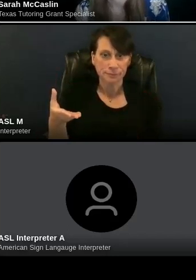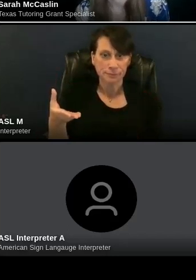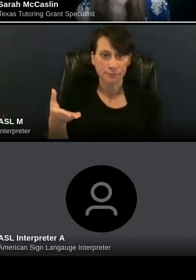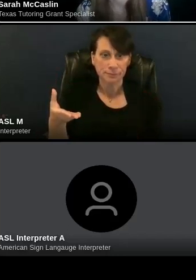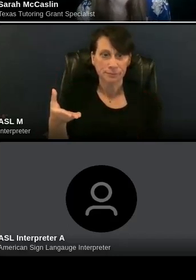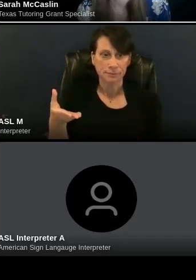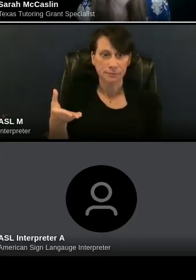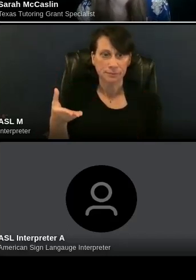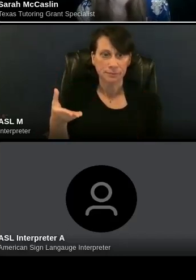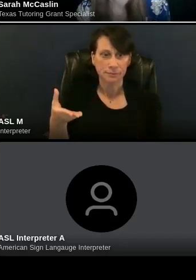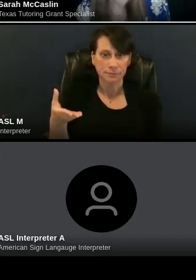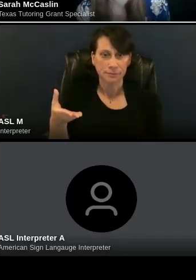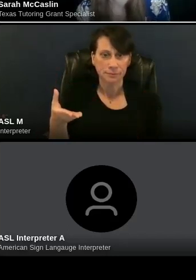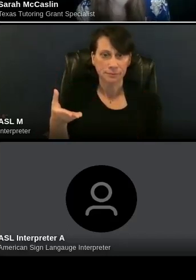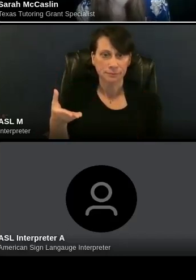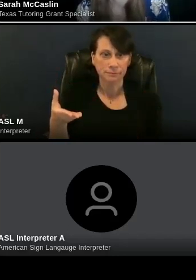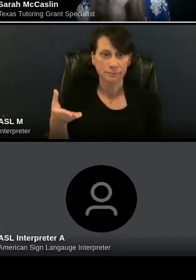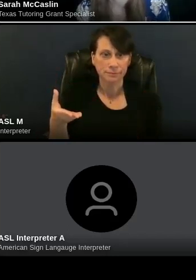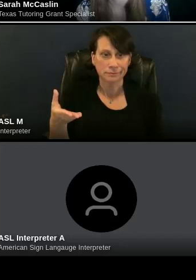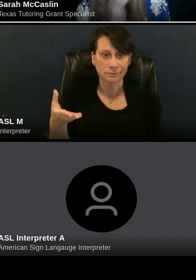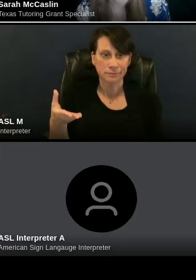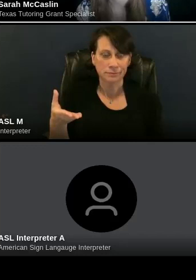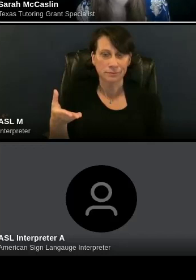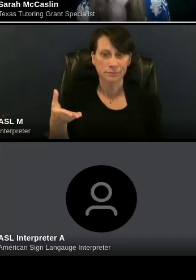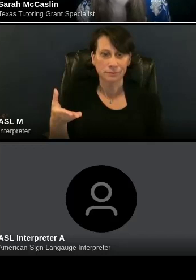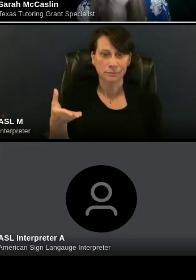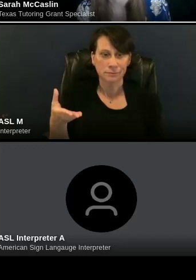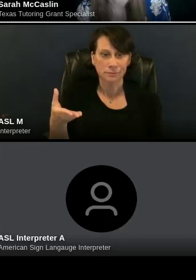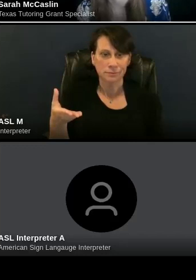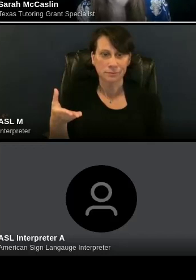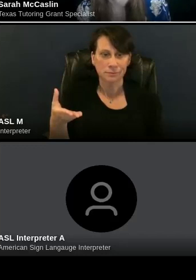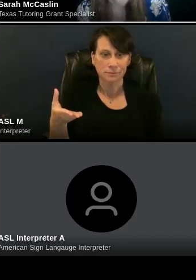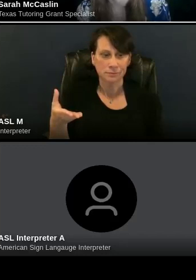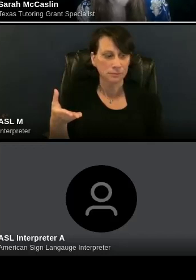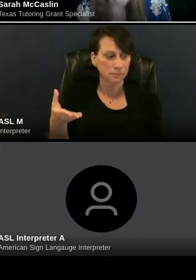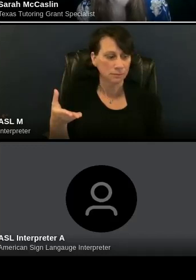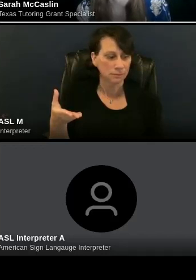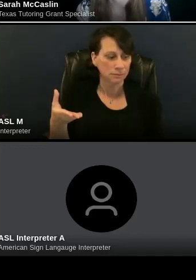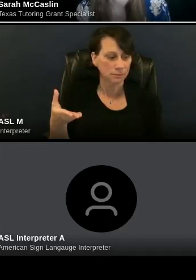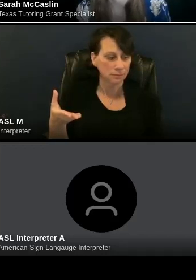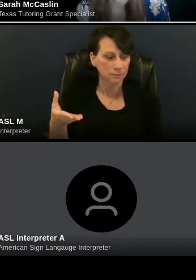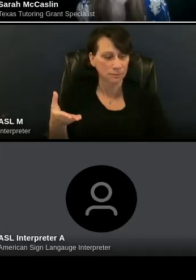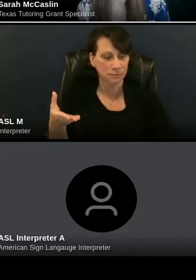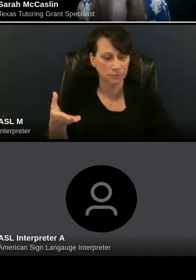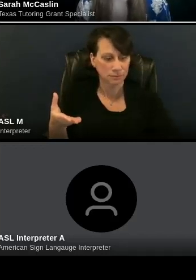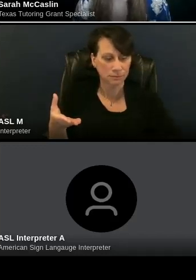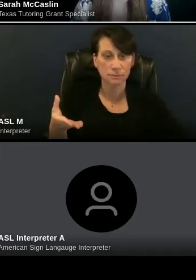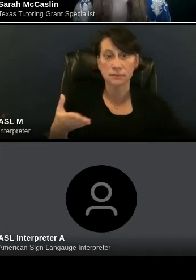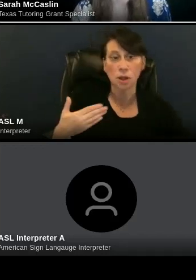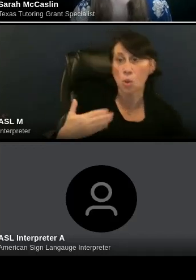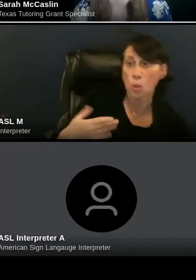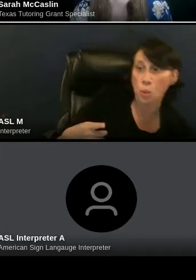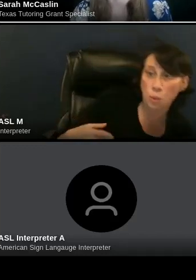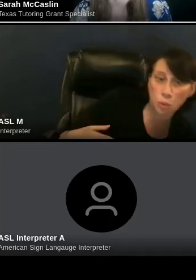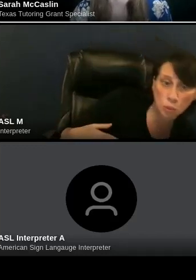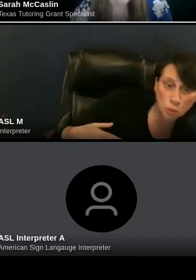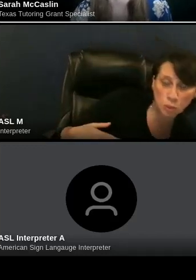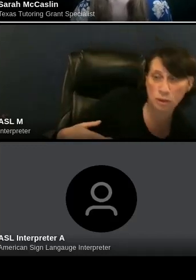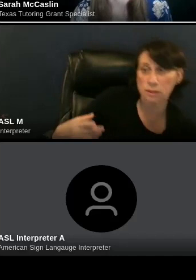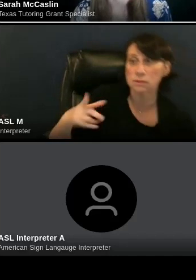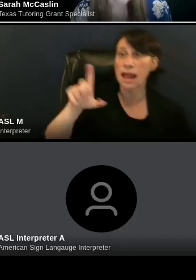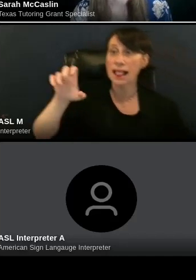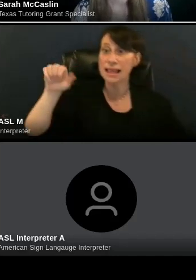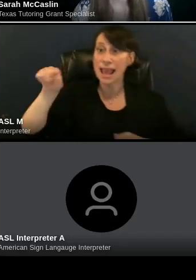have been from March 1st, 2021 until whatever your stamp in date was. So whenever you submitted on behalf of your LEA